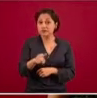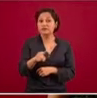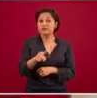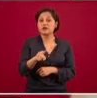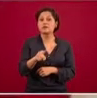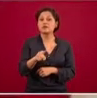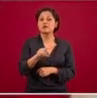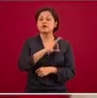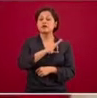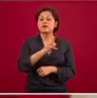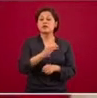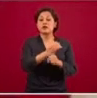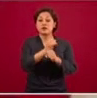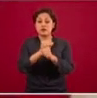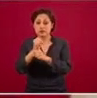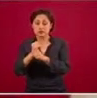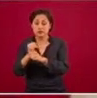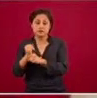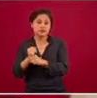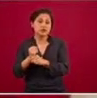can